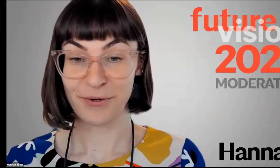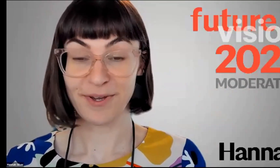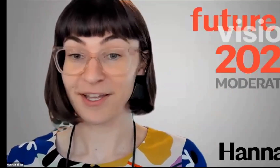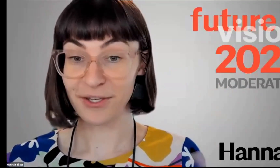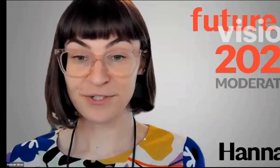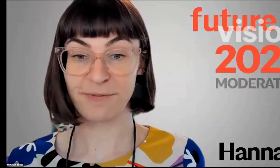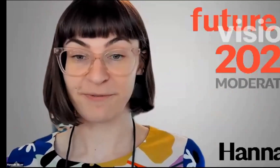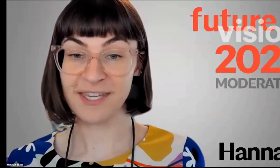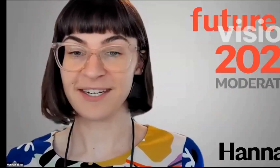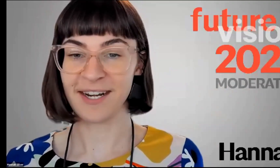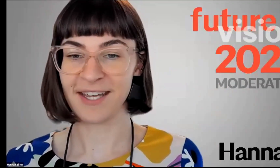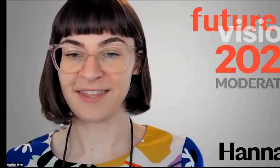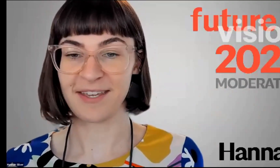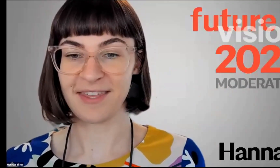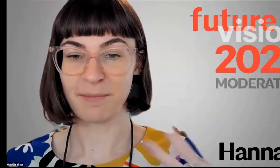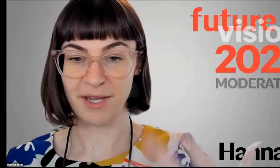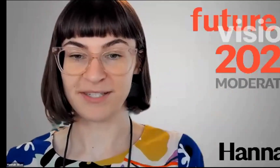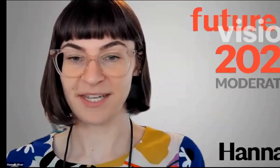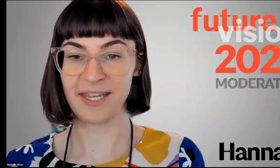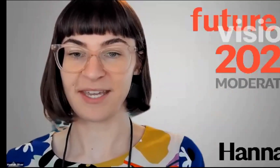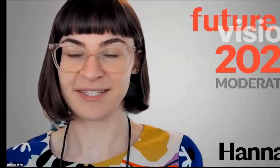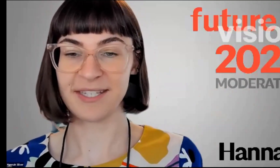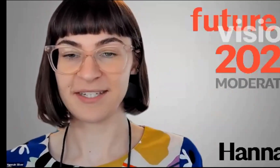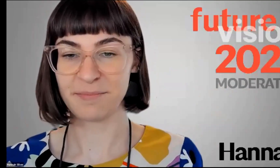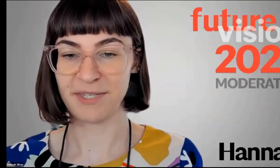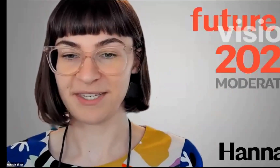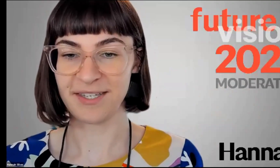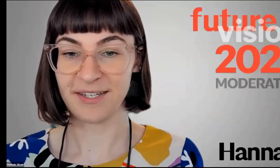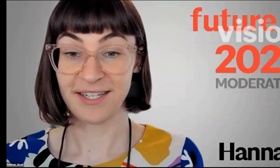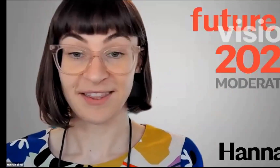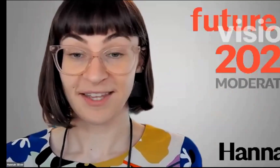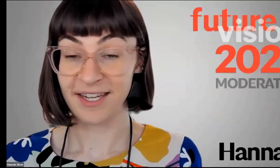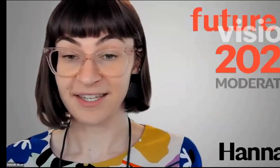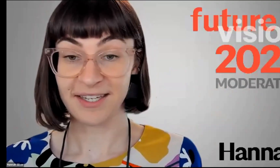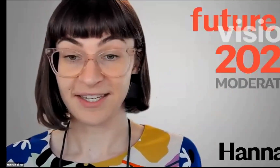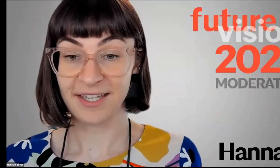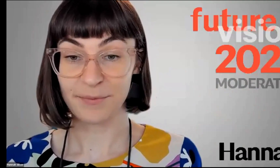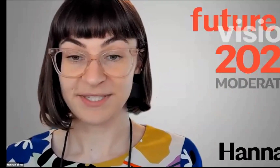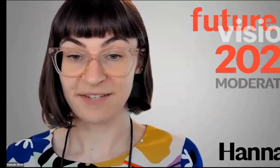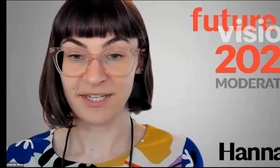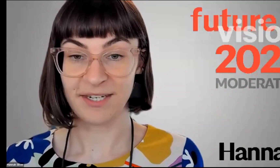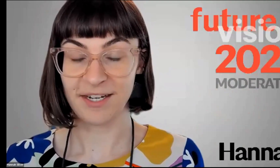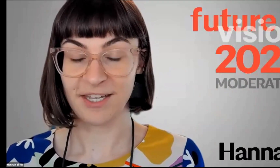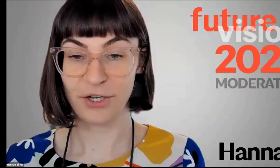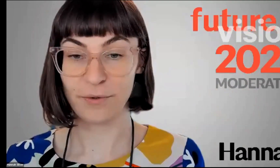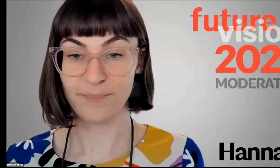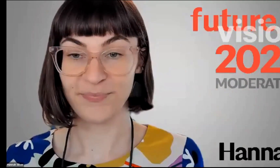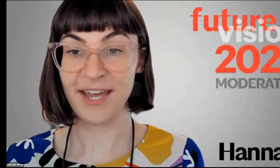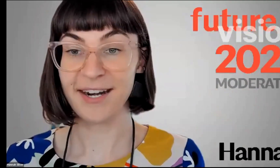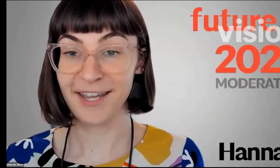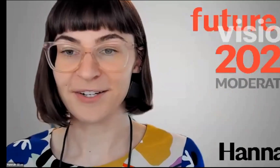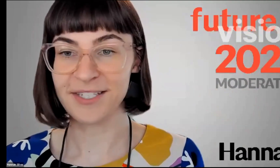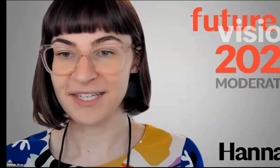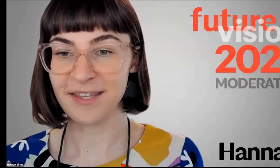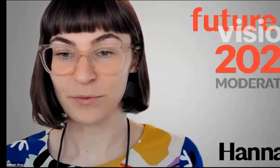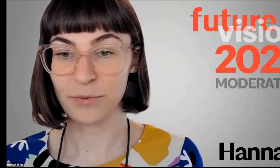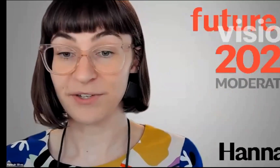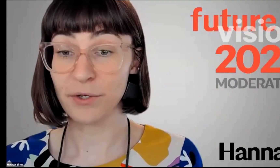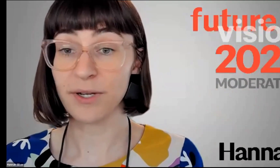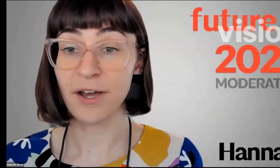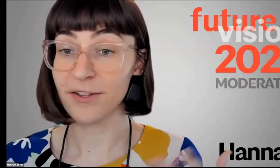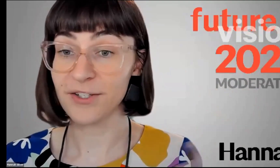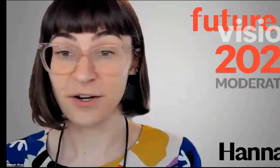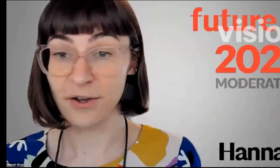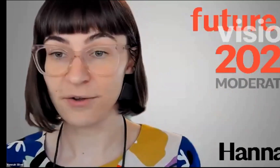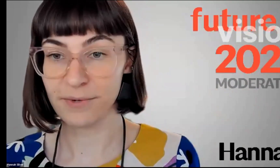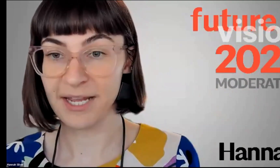you know, a huge feat. And I think that Monse had said to me, like, it was even, you know, not a guarantee that you would even